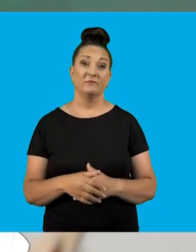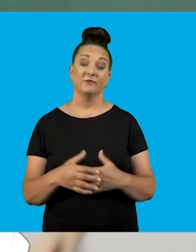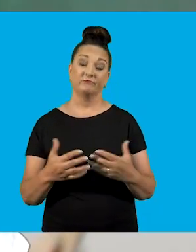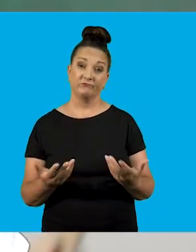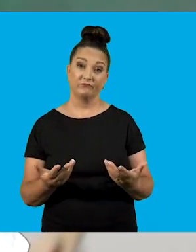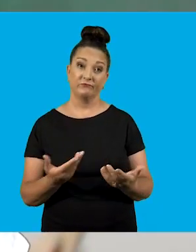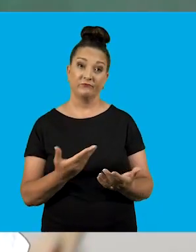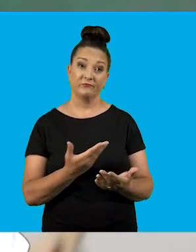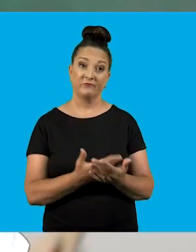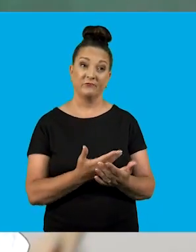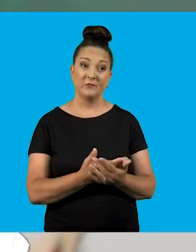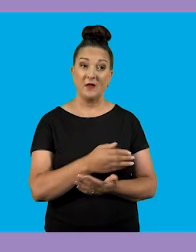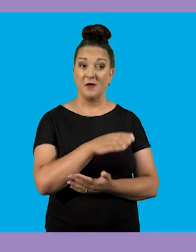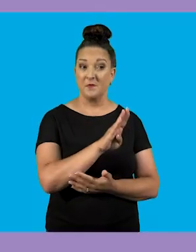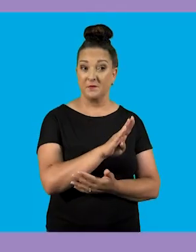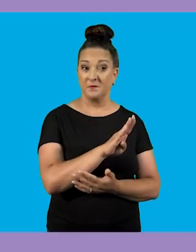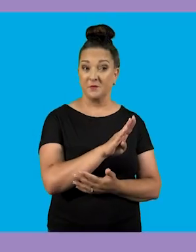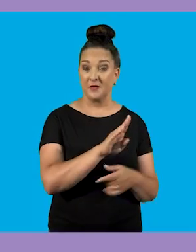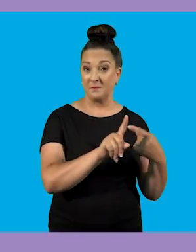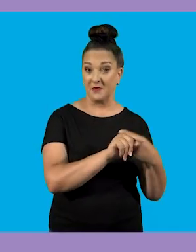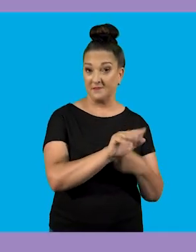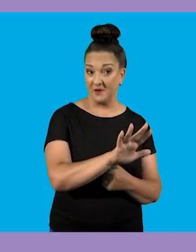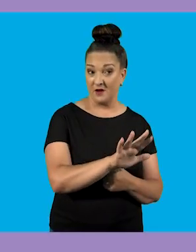denominator. So b plus 5